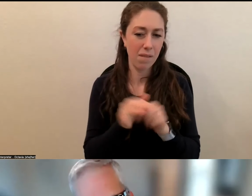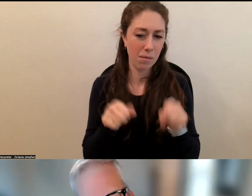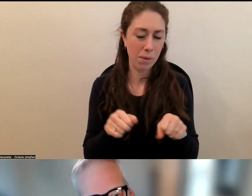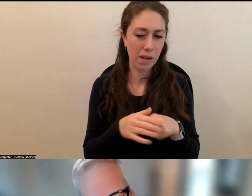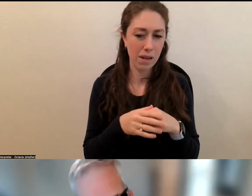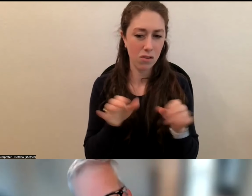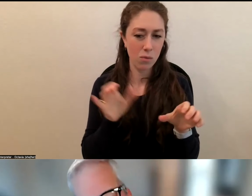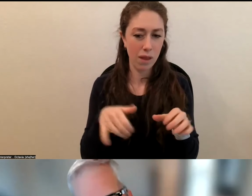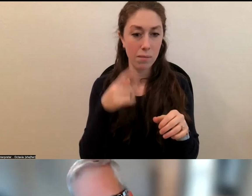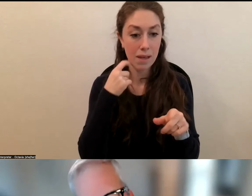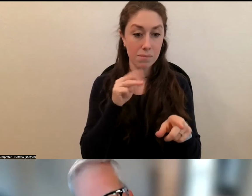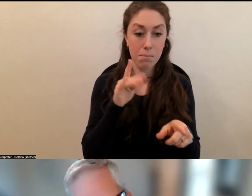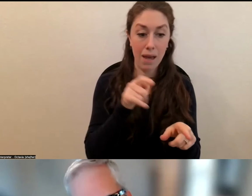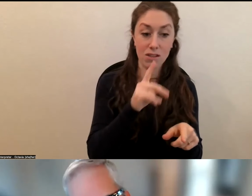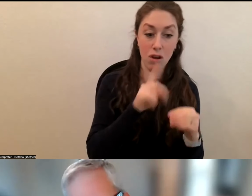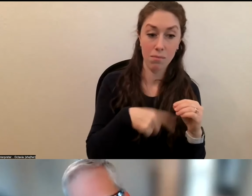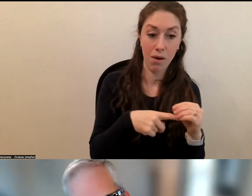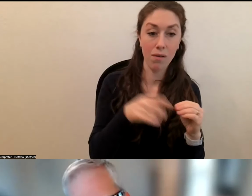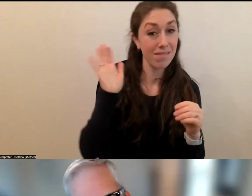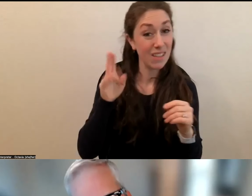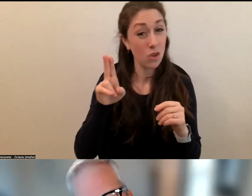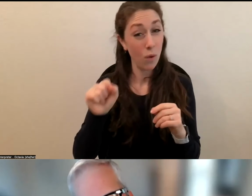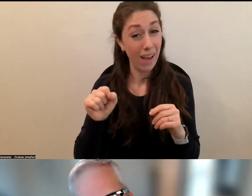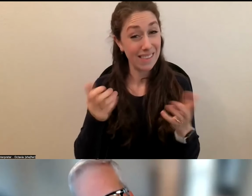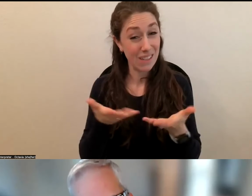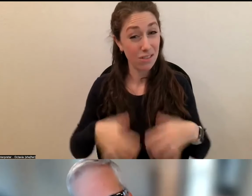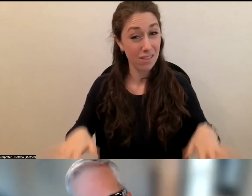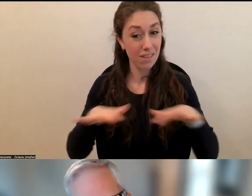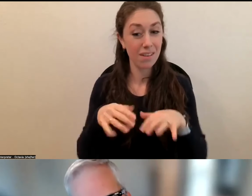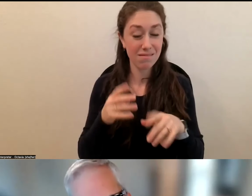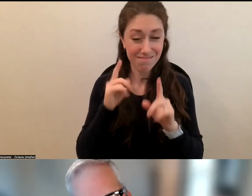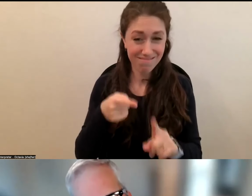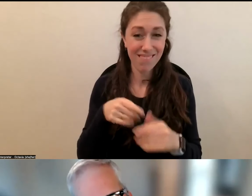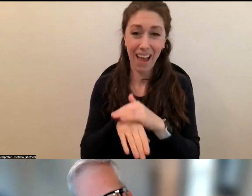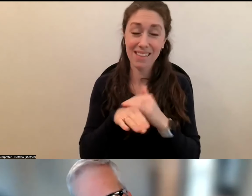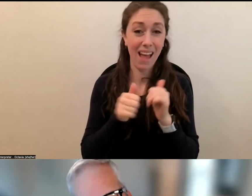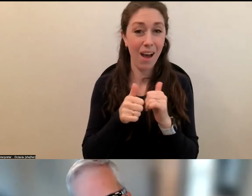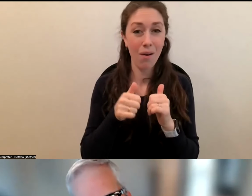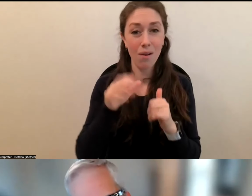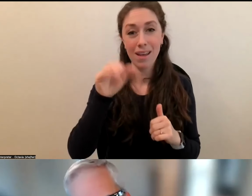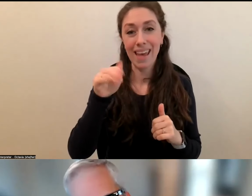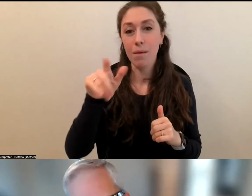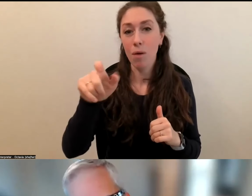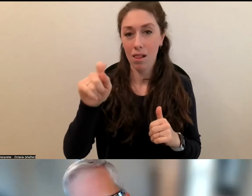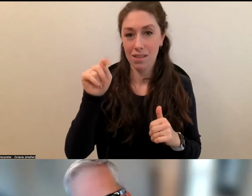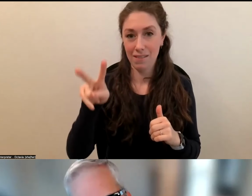that Mike's talking about in the United States really is accessed over cable TV. And this is